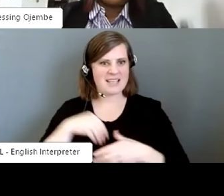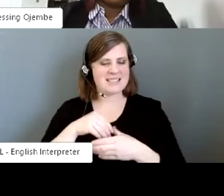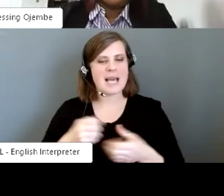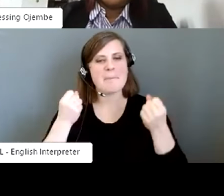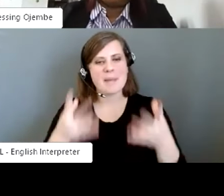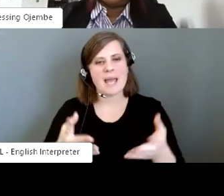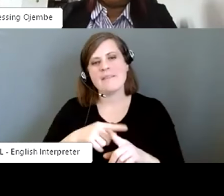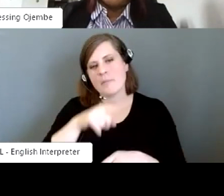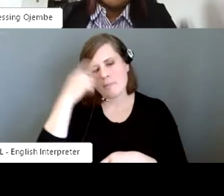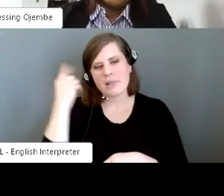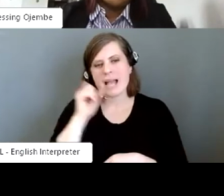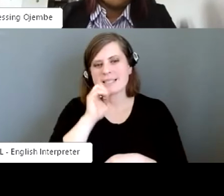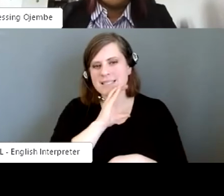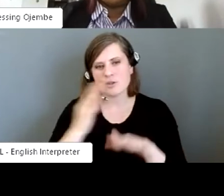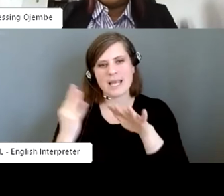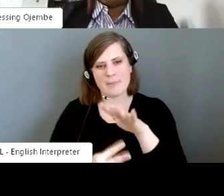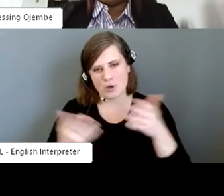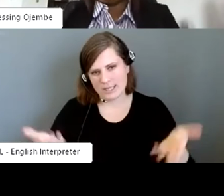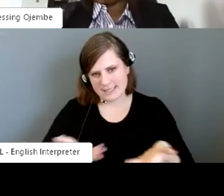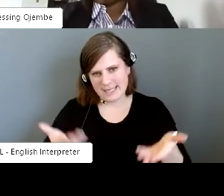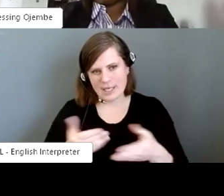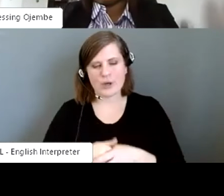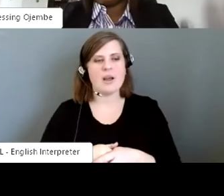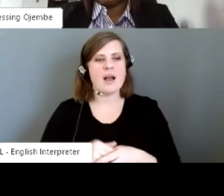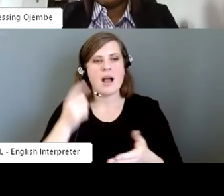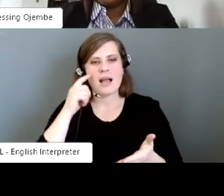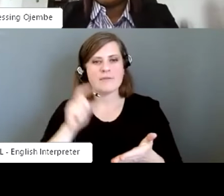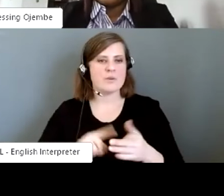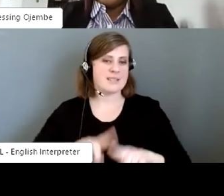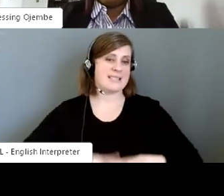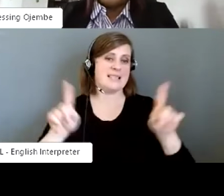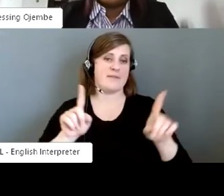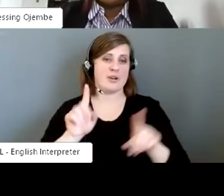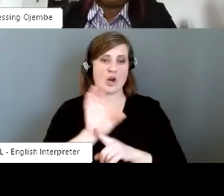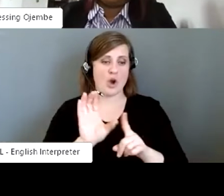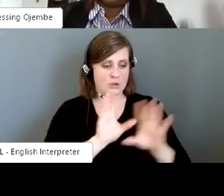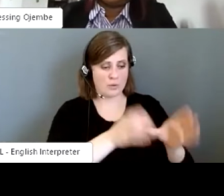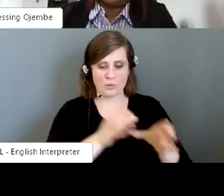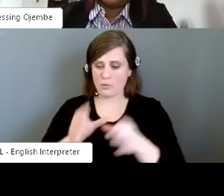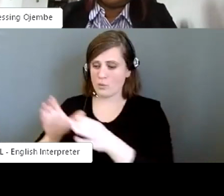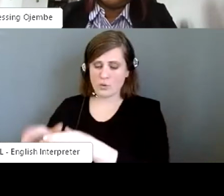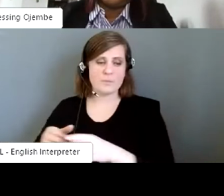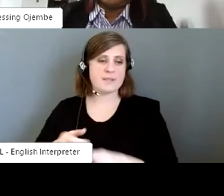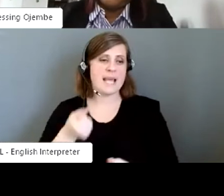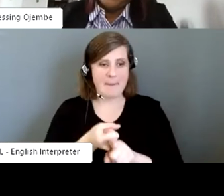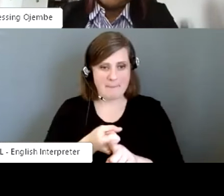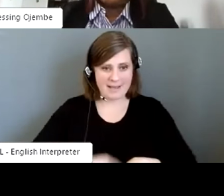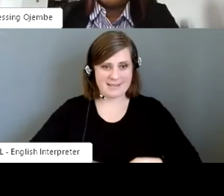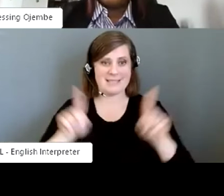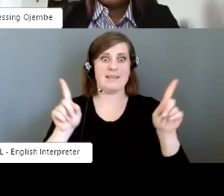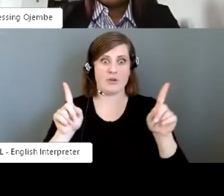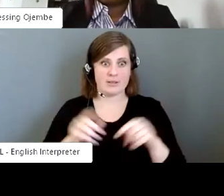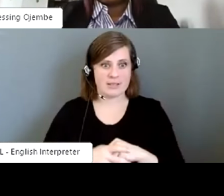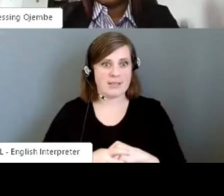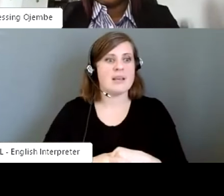these relationship patterns observed by different cultural groups impact individuals within this culture. And